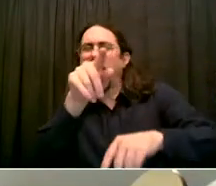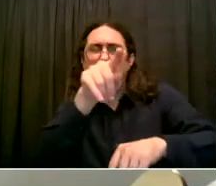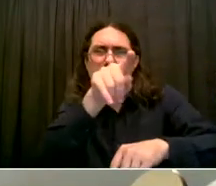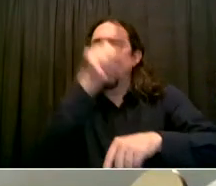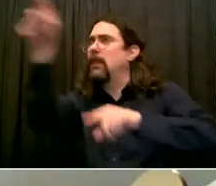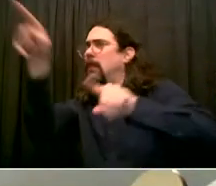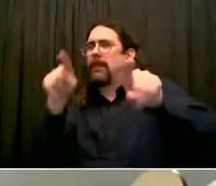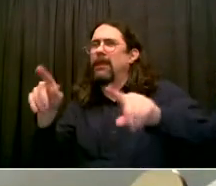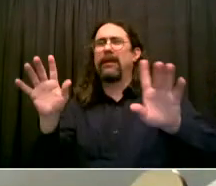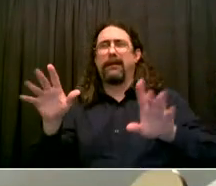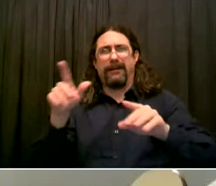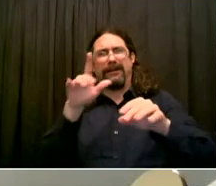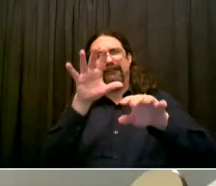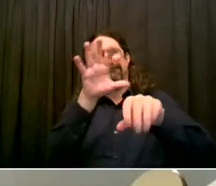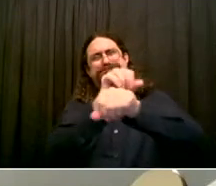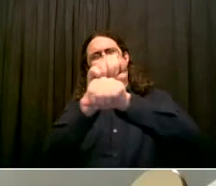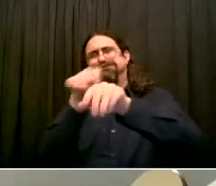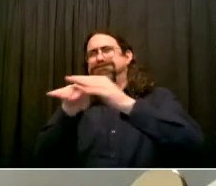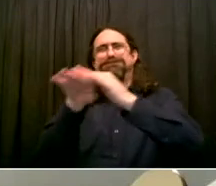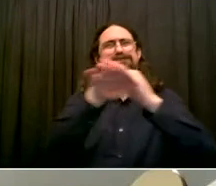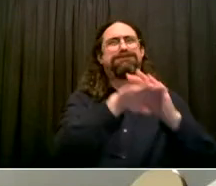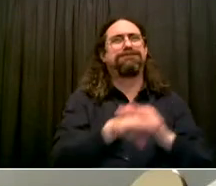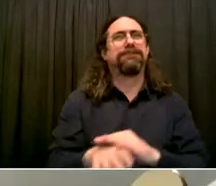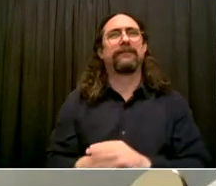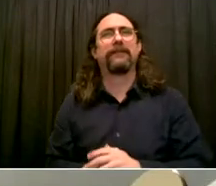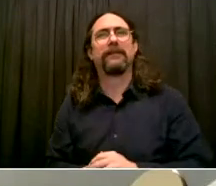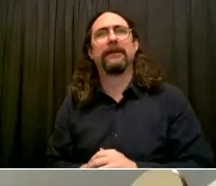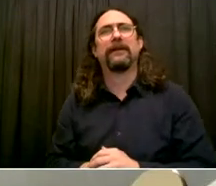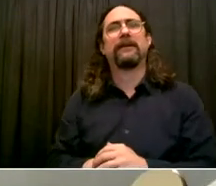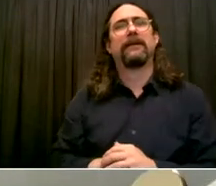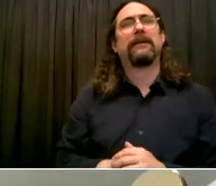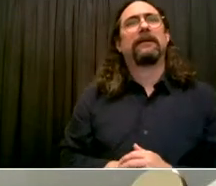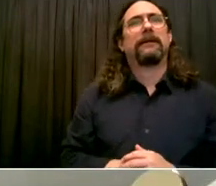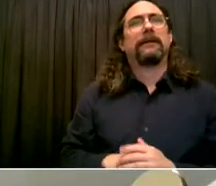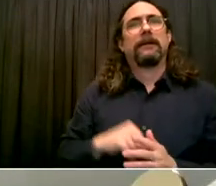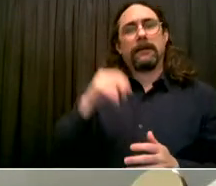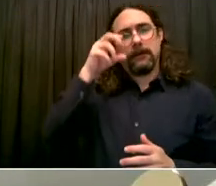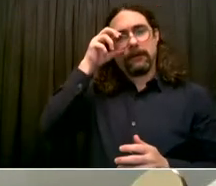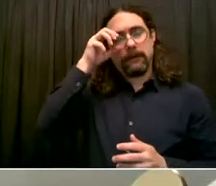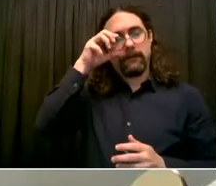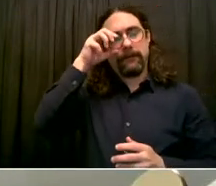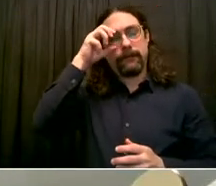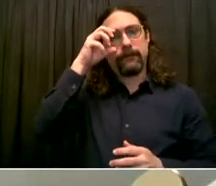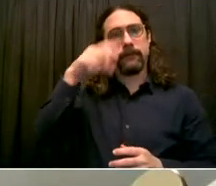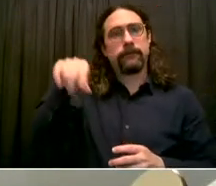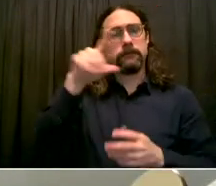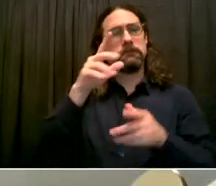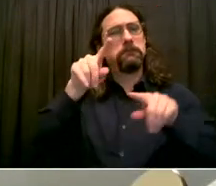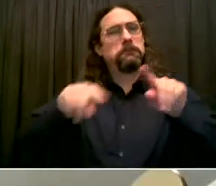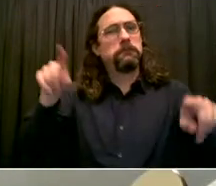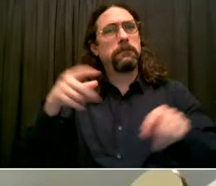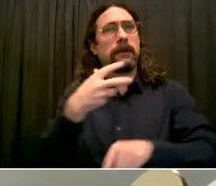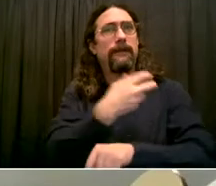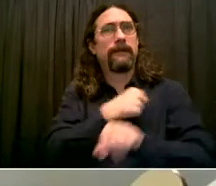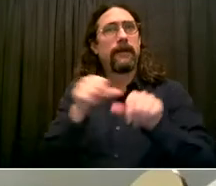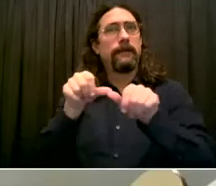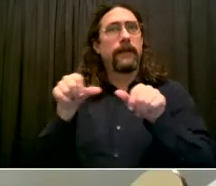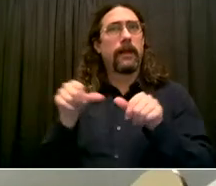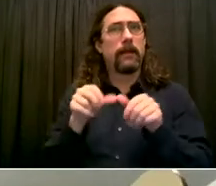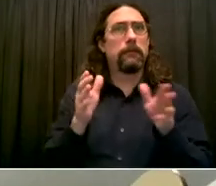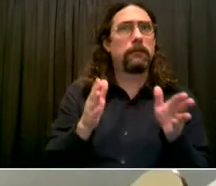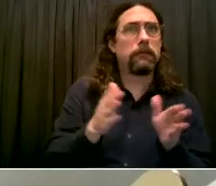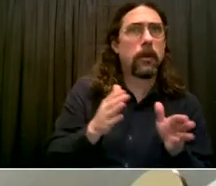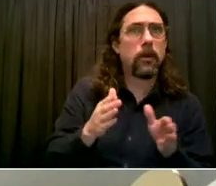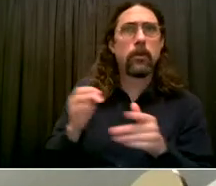that escort is eligible, we'll vaccinate both of you, no appointment needed. We're going to continue that focus because it is so important to vaccinate our most vulnerable